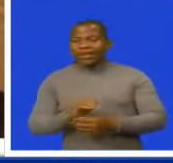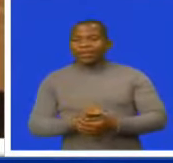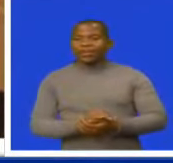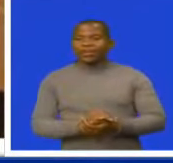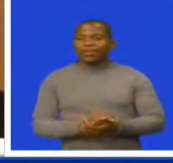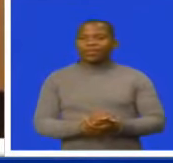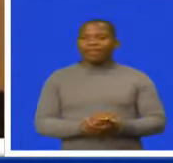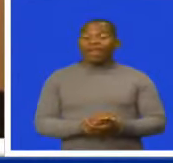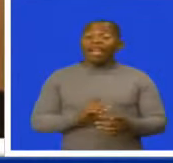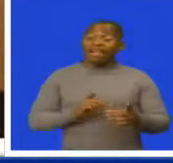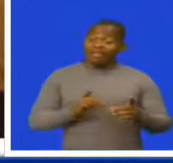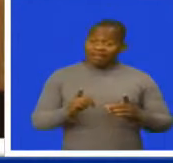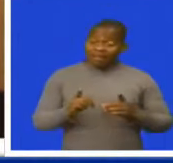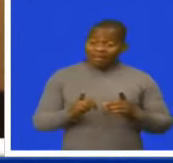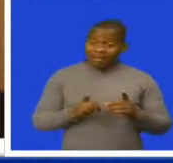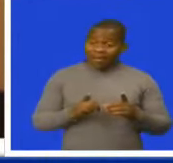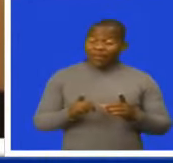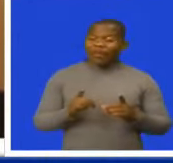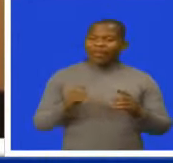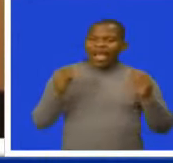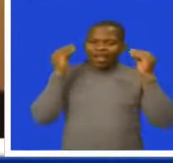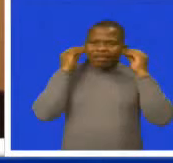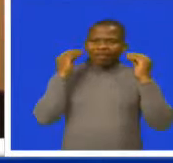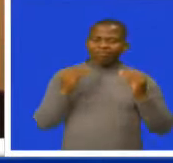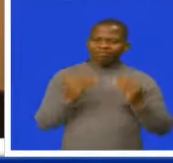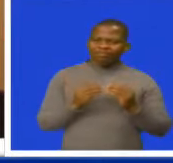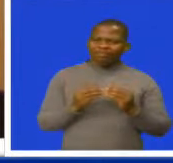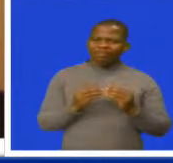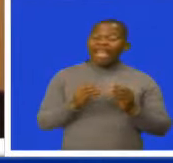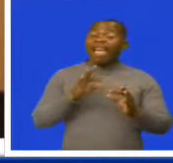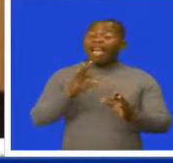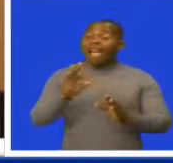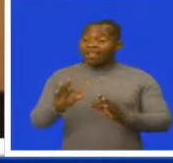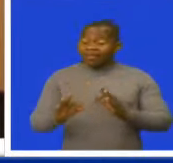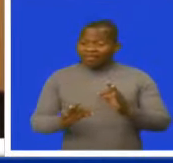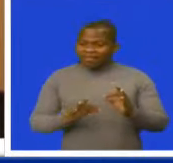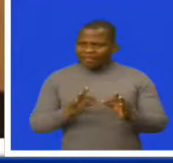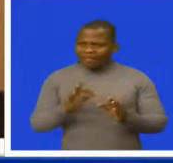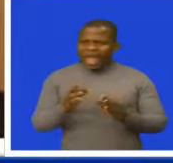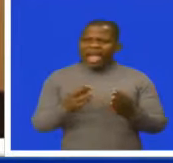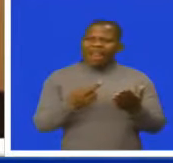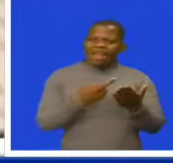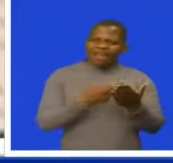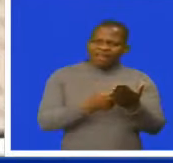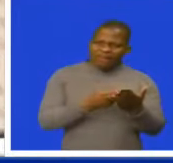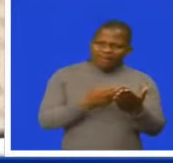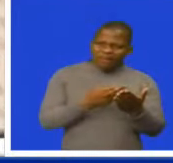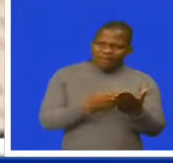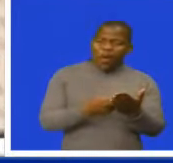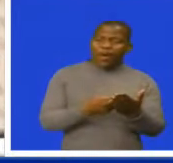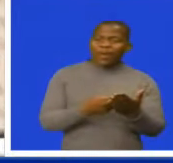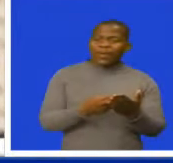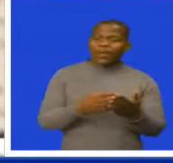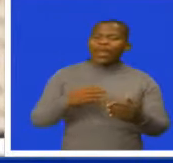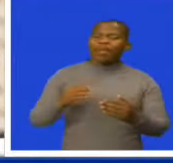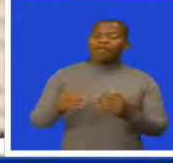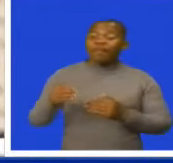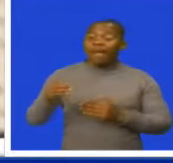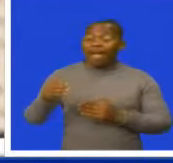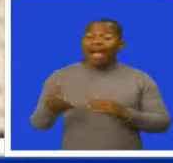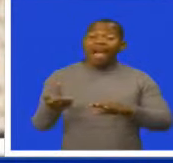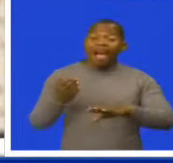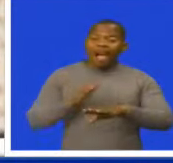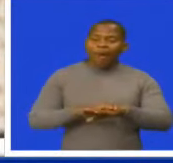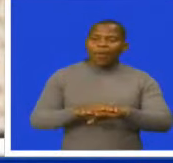uDokotela Constance Van Zudem uchaze kabanti ngekuthi umsebenzi wokulungisa lombiko uqhubeka kanjani waveta ukuthi dinenge intimfo lokumele